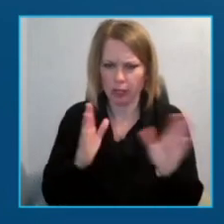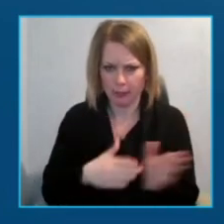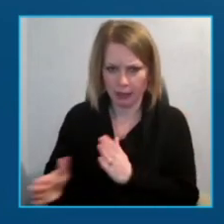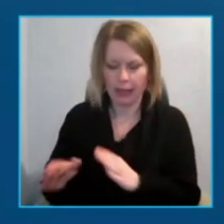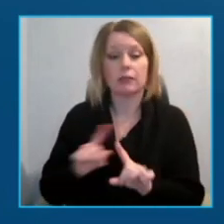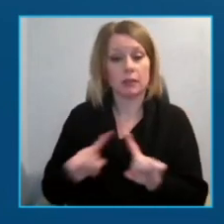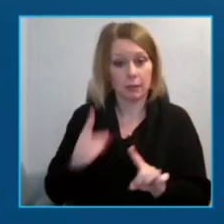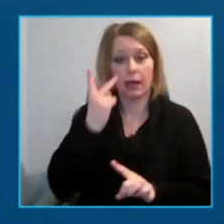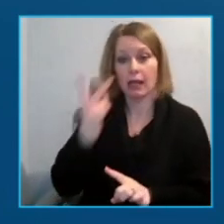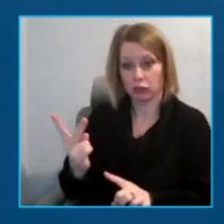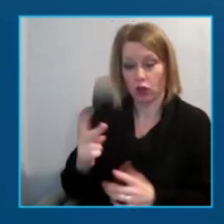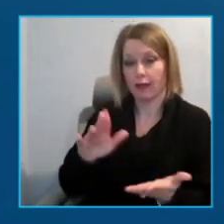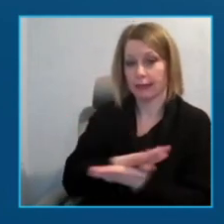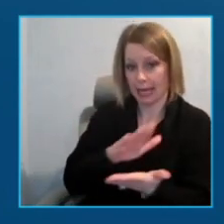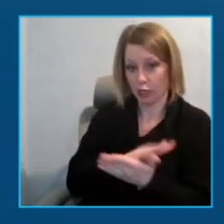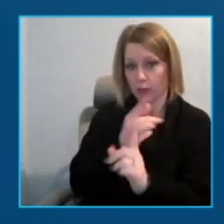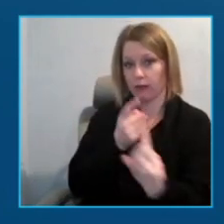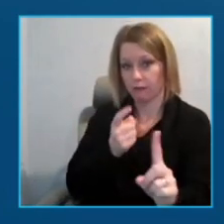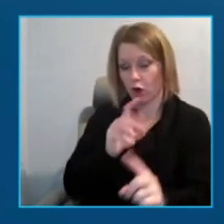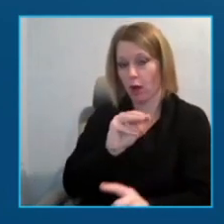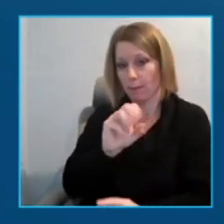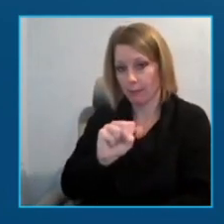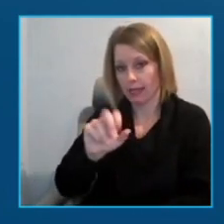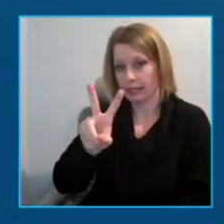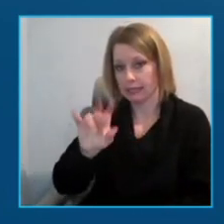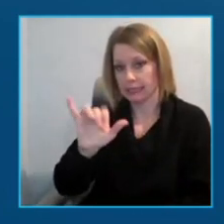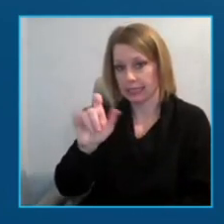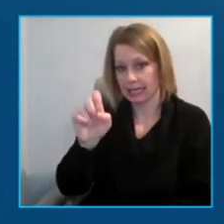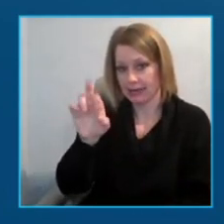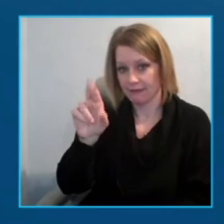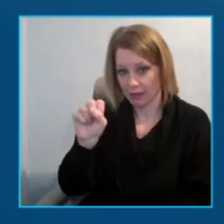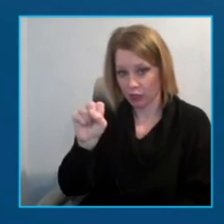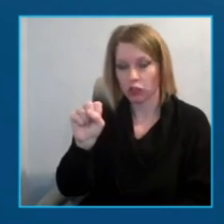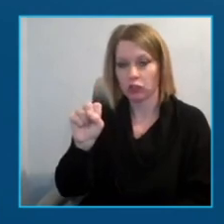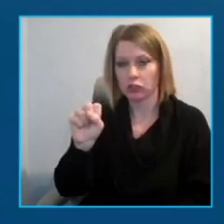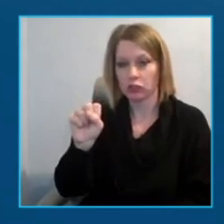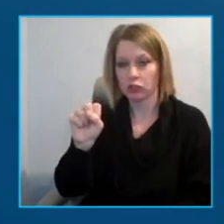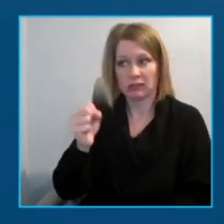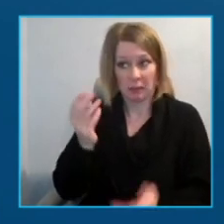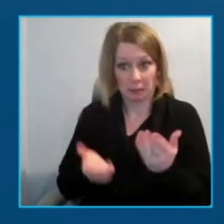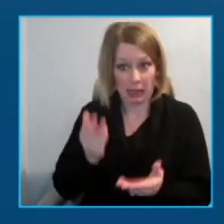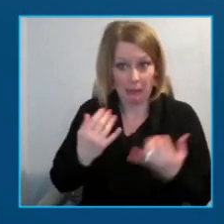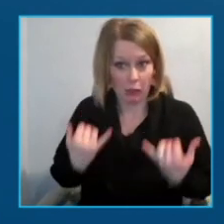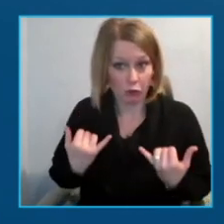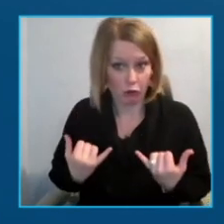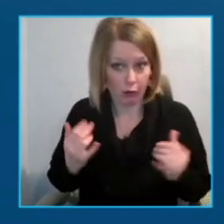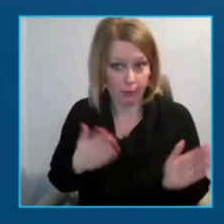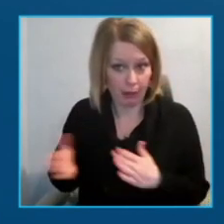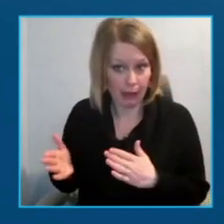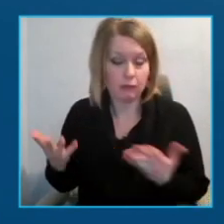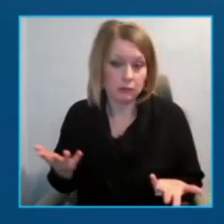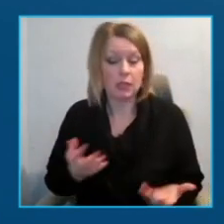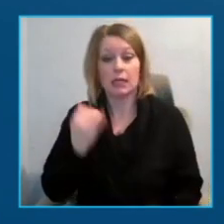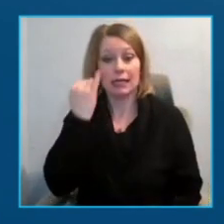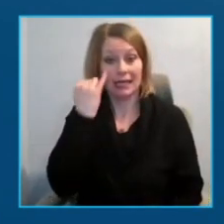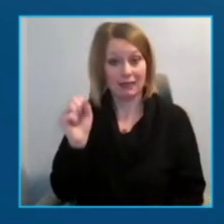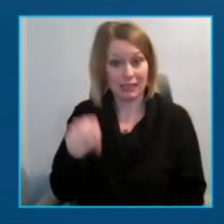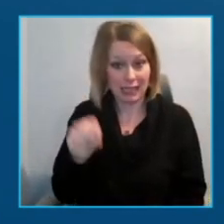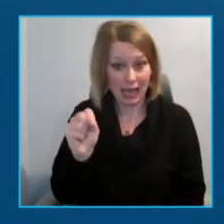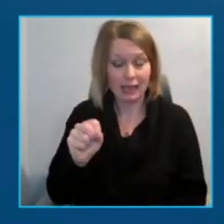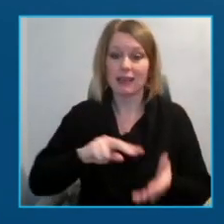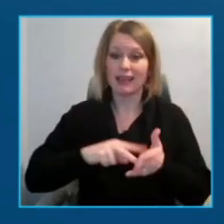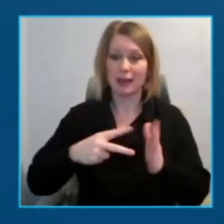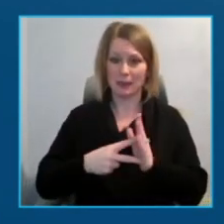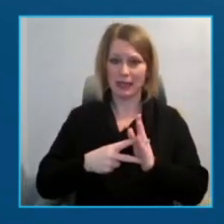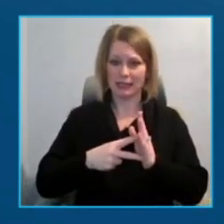Ms. Vickers, which may be the current affirmative action plan. And if it is, the diversity groups that are